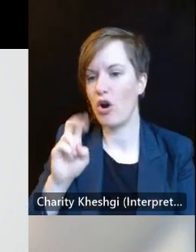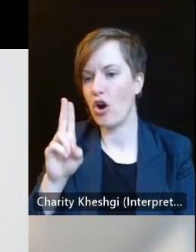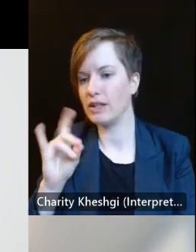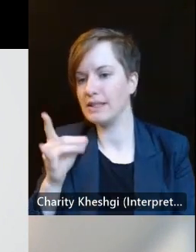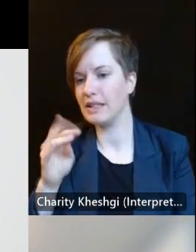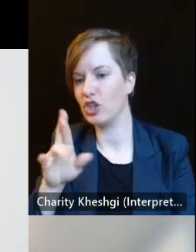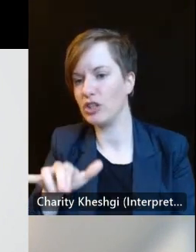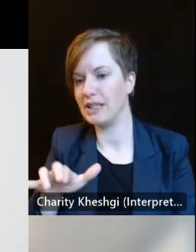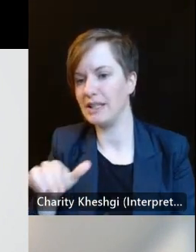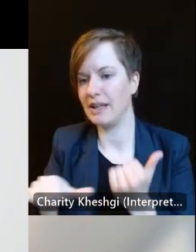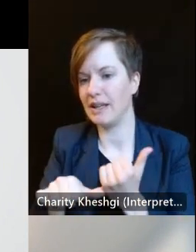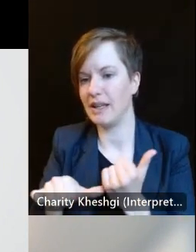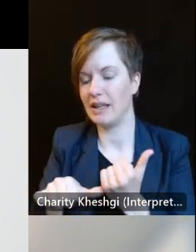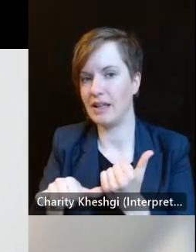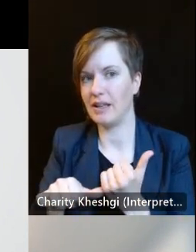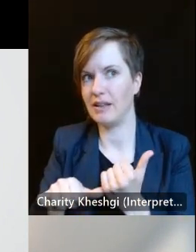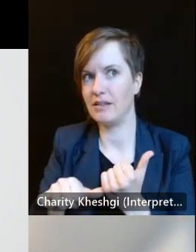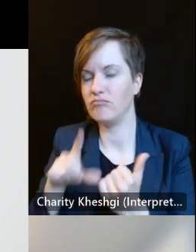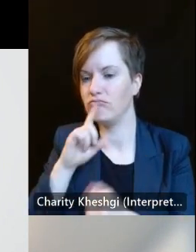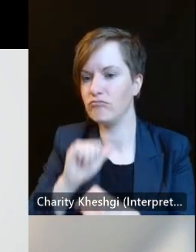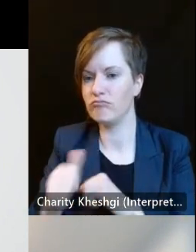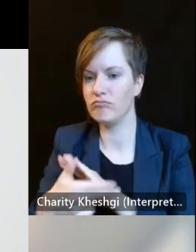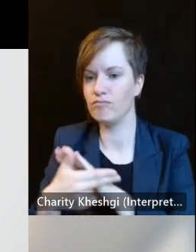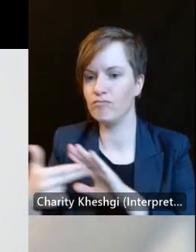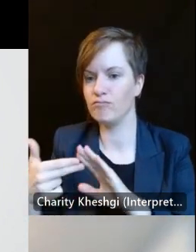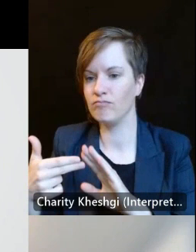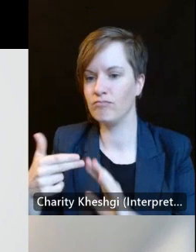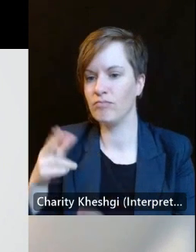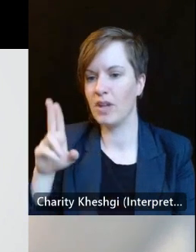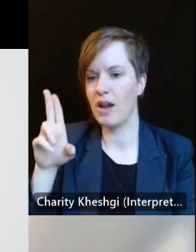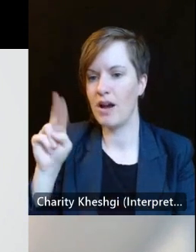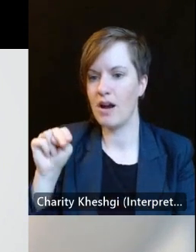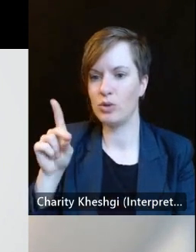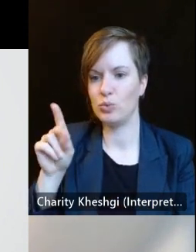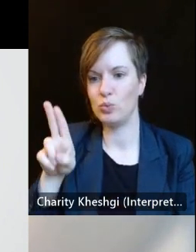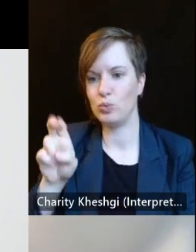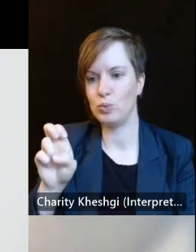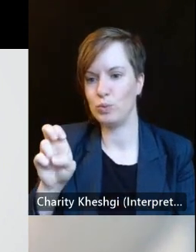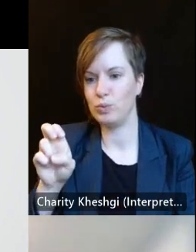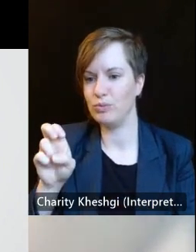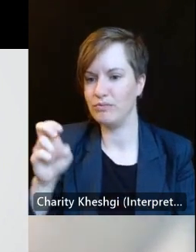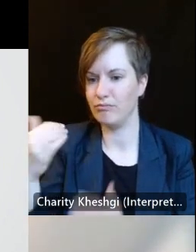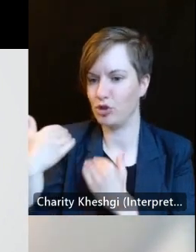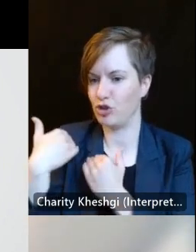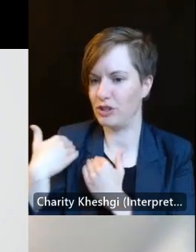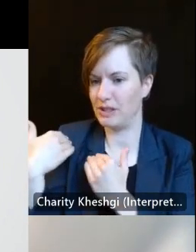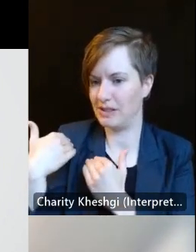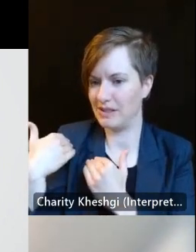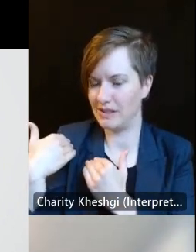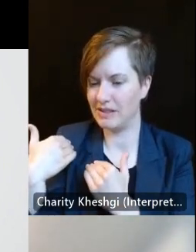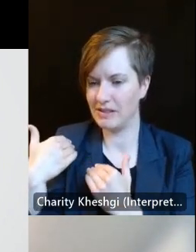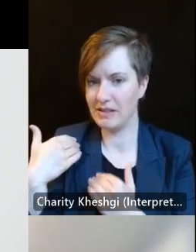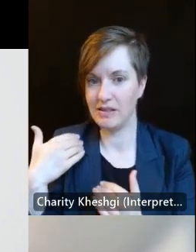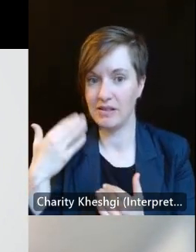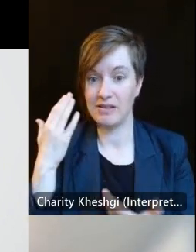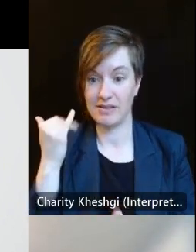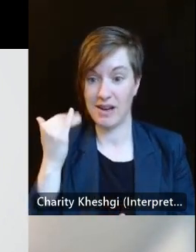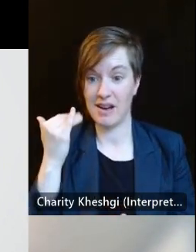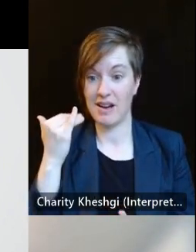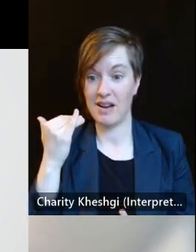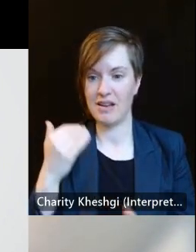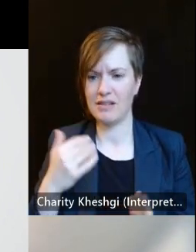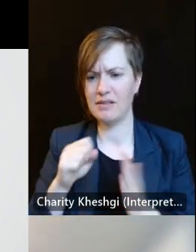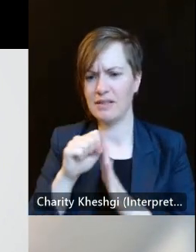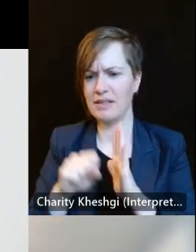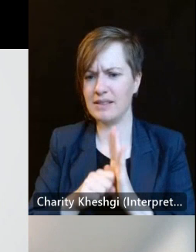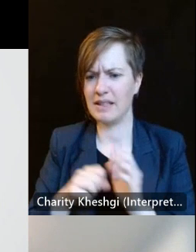burden, just in light of the fact of the available resources that state and local